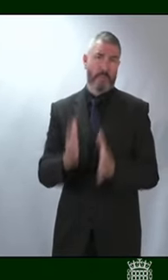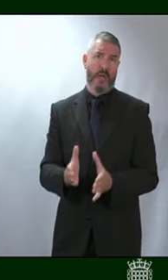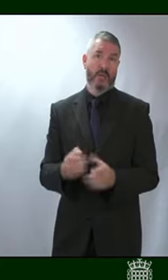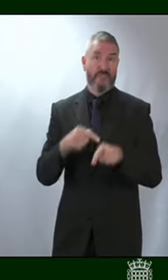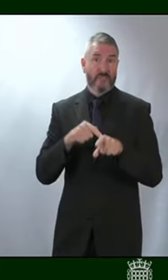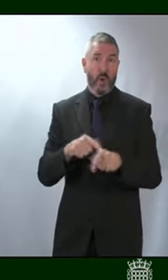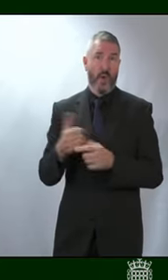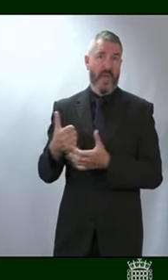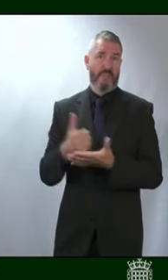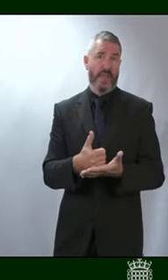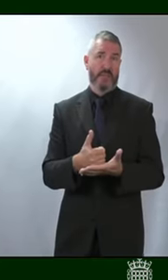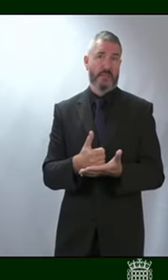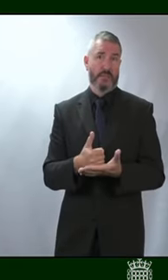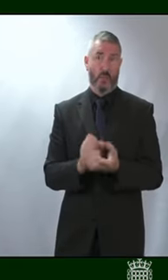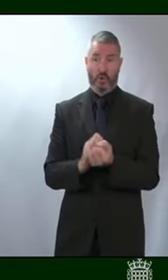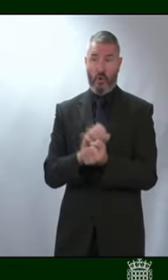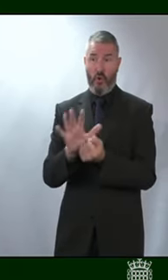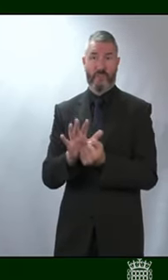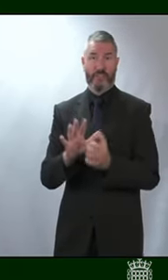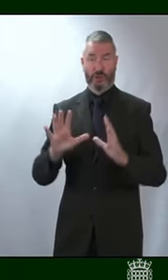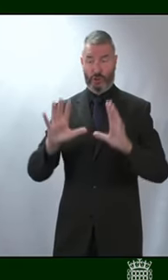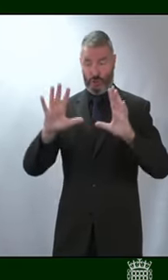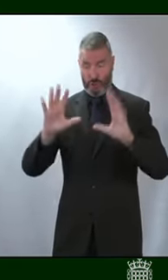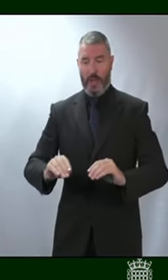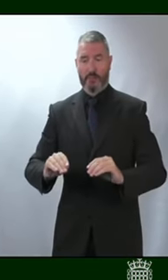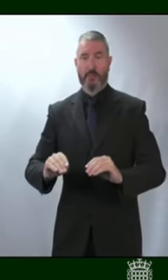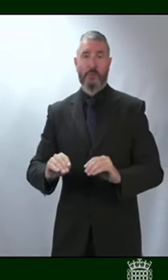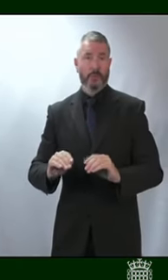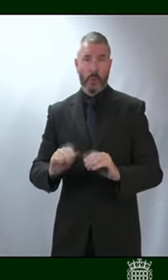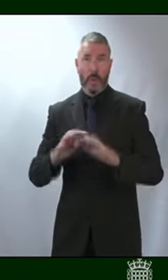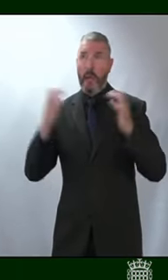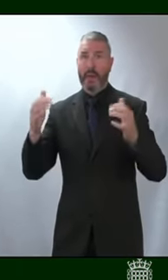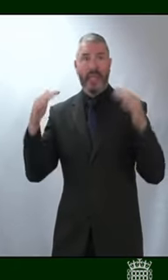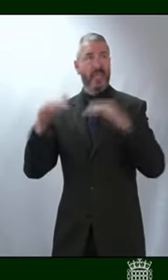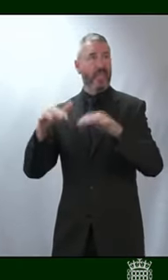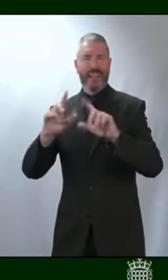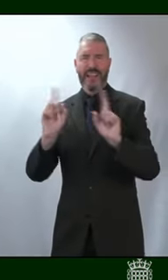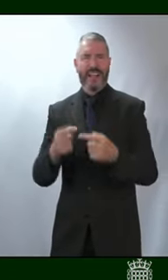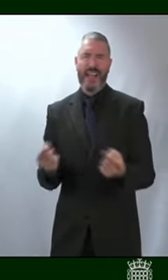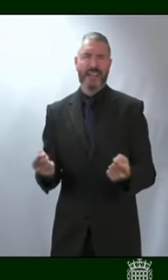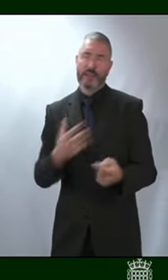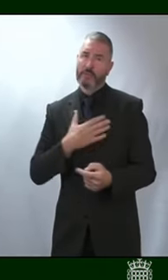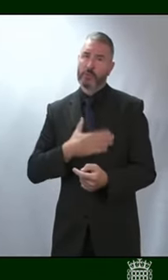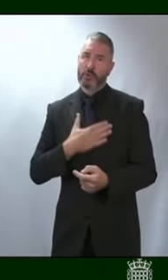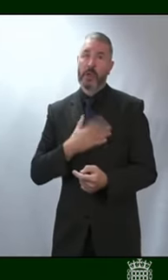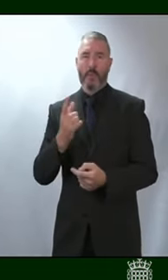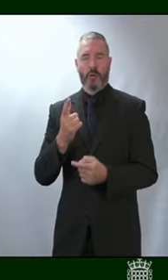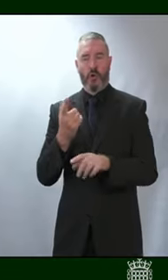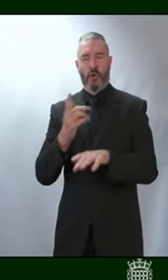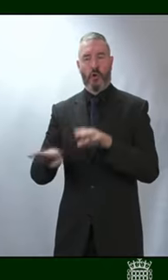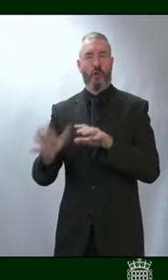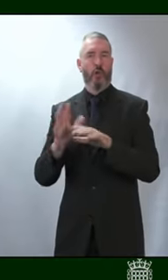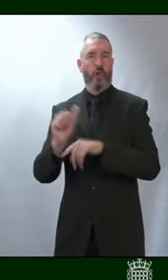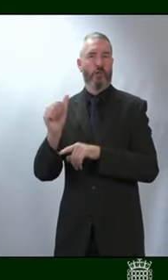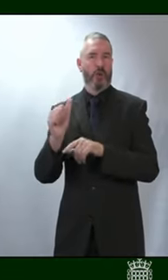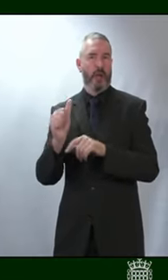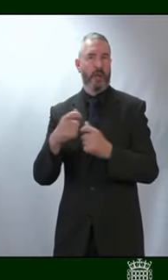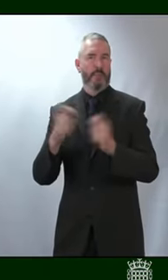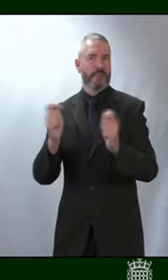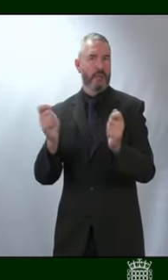advice and suppress the virus. But in the meantime, my right honourable friend, the Secretary of State for Culture, Media and Sport, is looking actively at solutions to